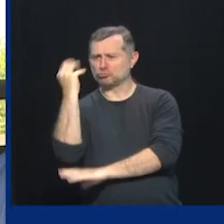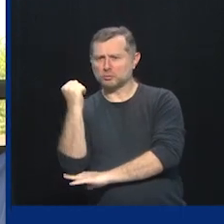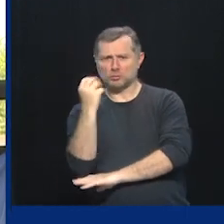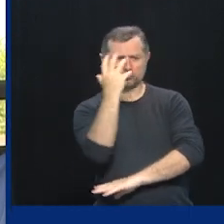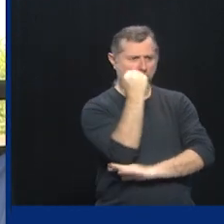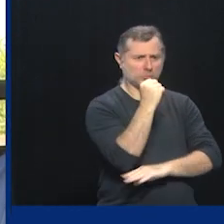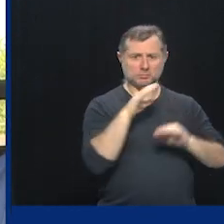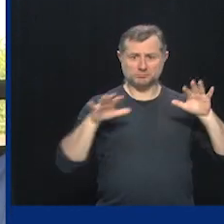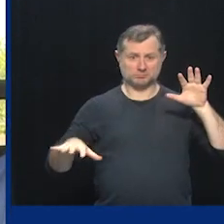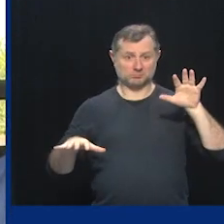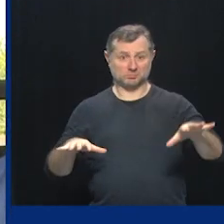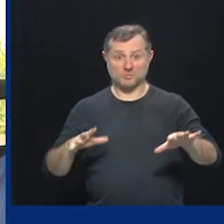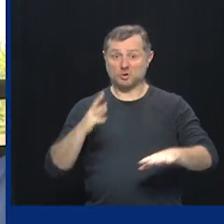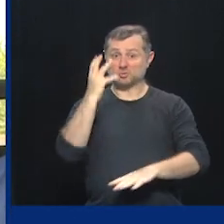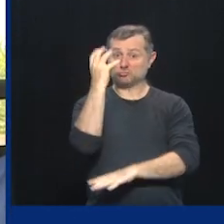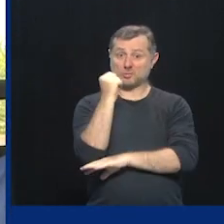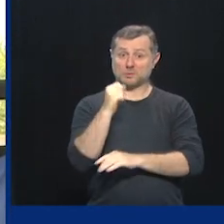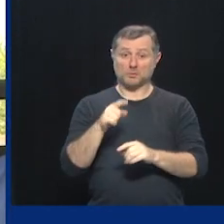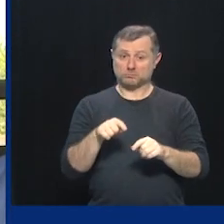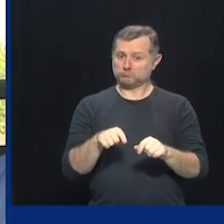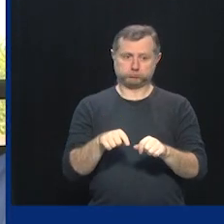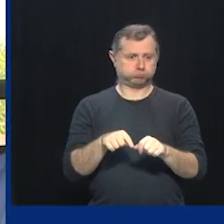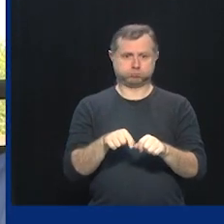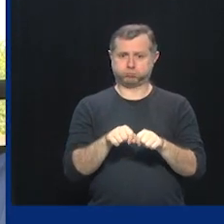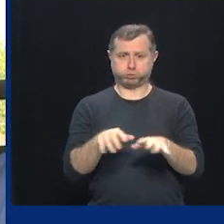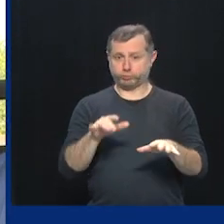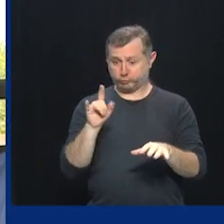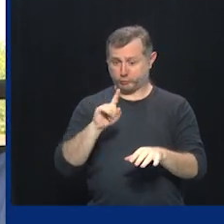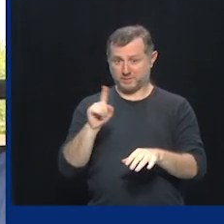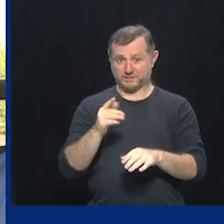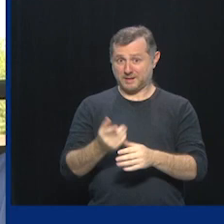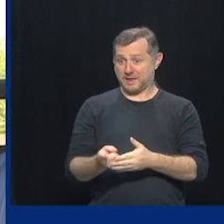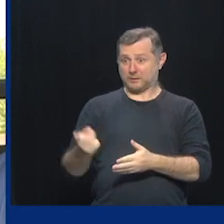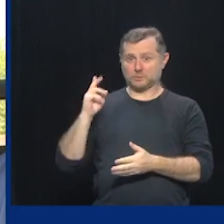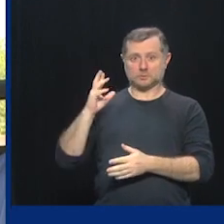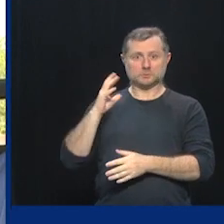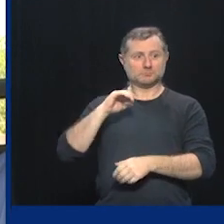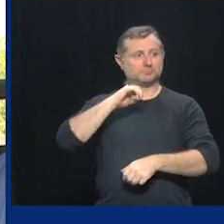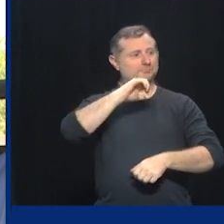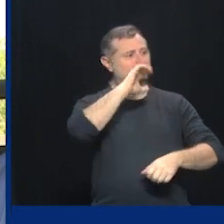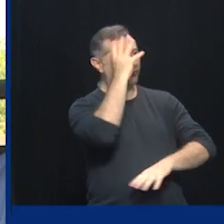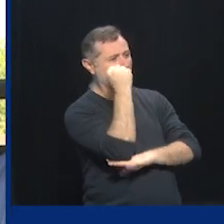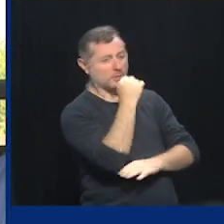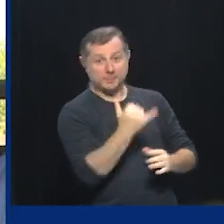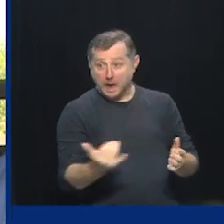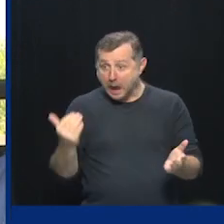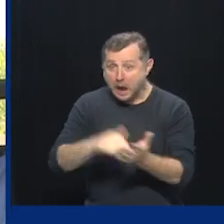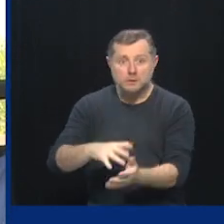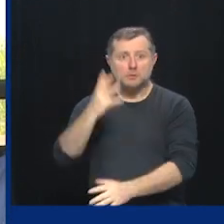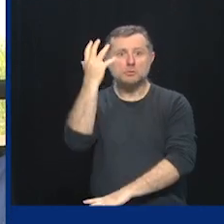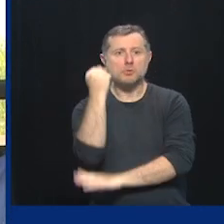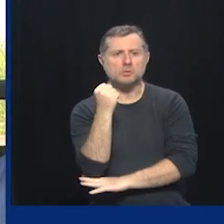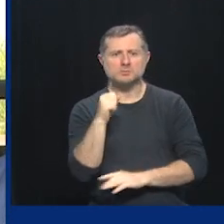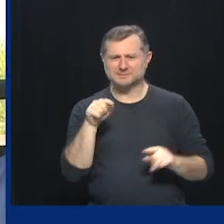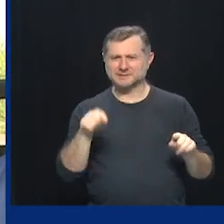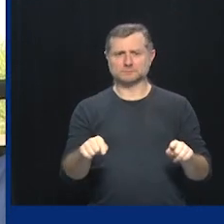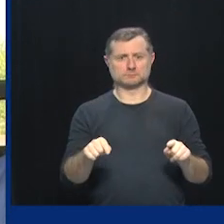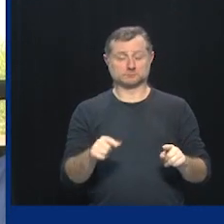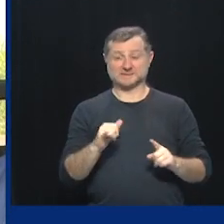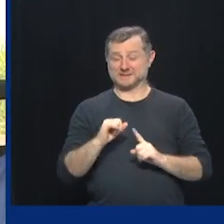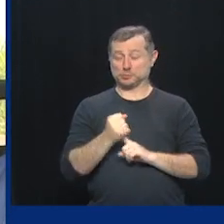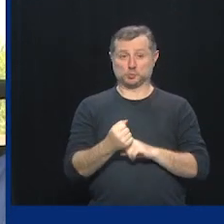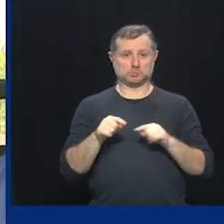that the records that they broke were literally set a week before. That's what we're dealing with now, my friends. So when you talk about how